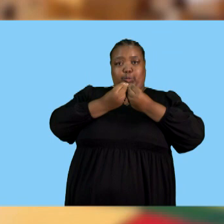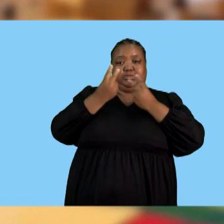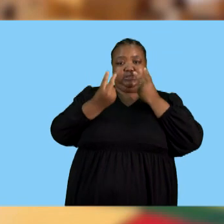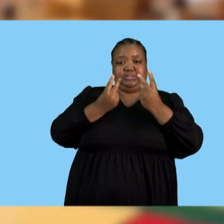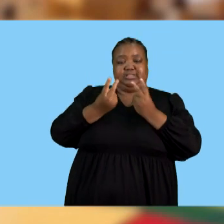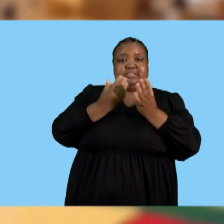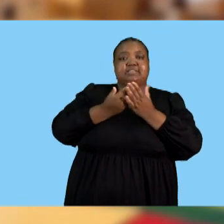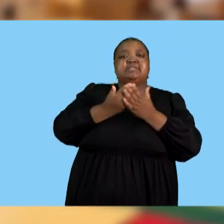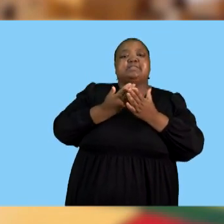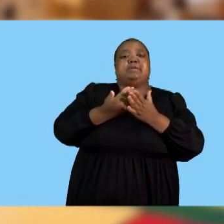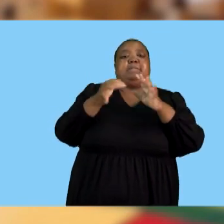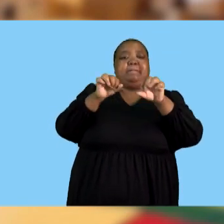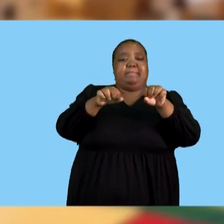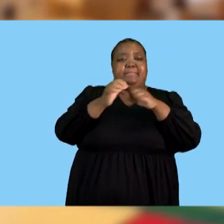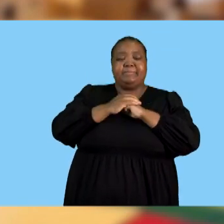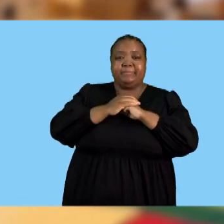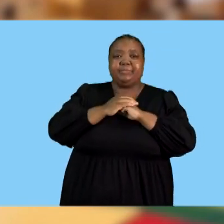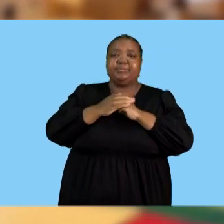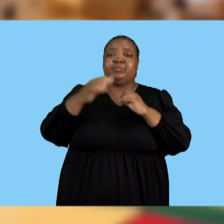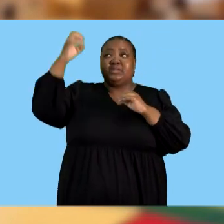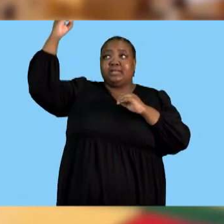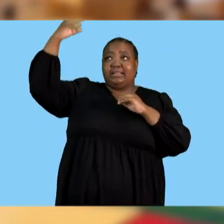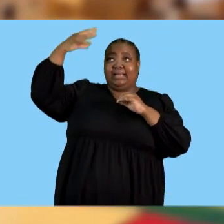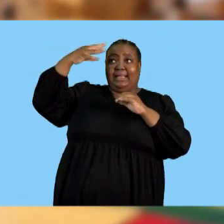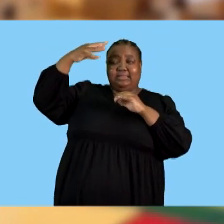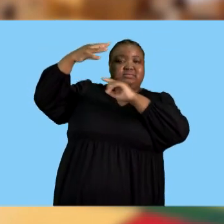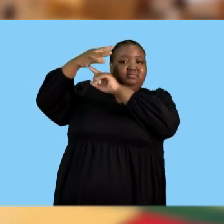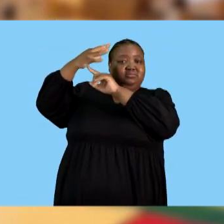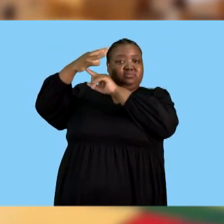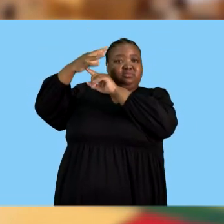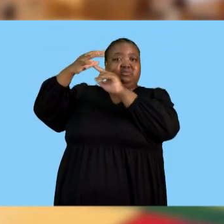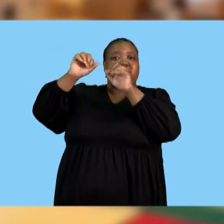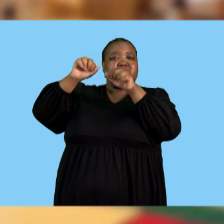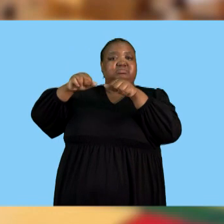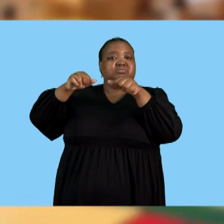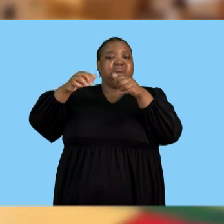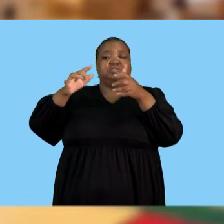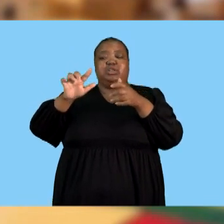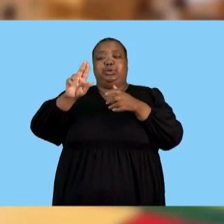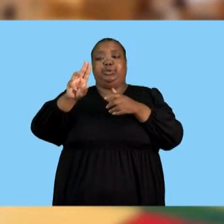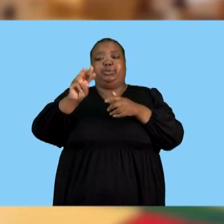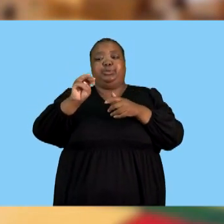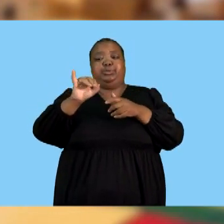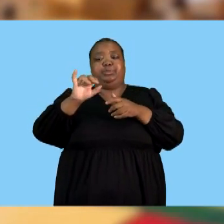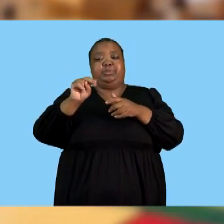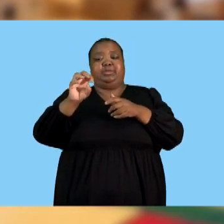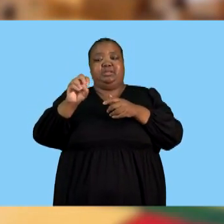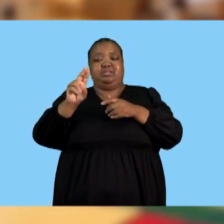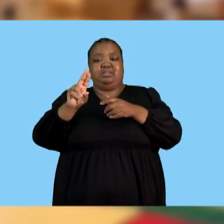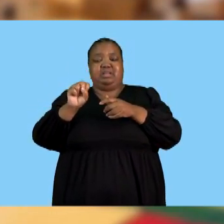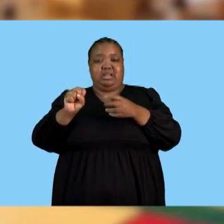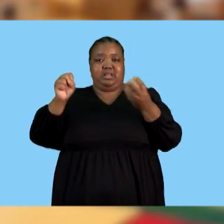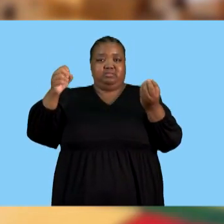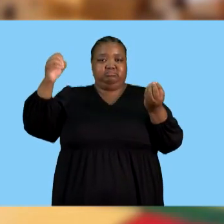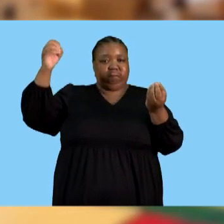the object that light hit in the beginning. Because light comes from the source, Light coming from the luminous object, striking